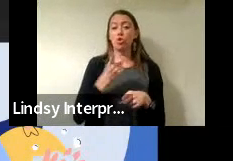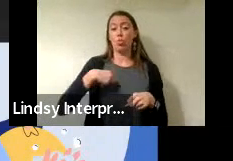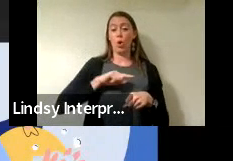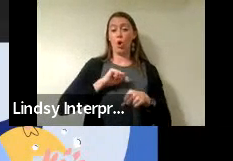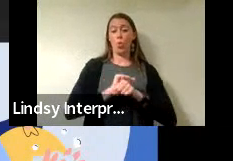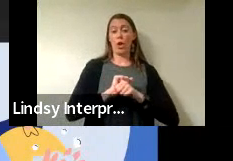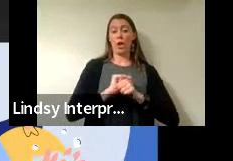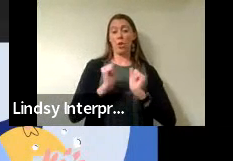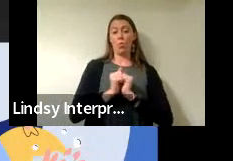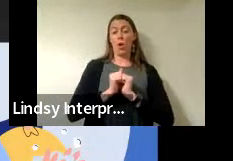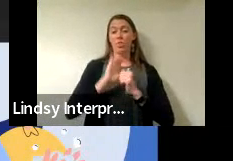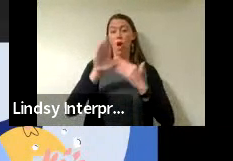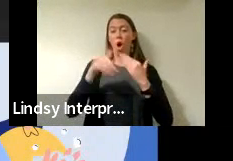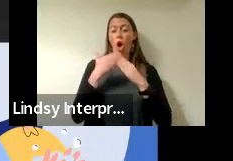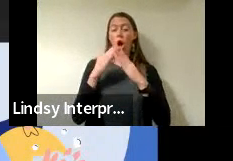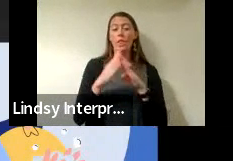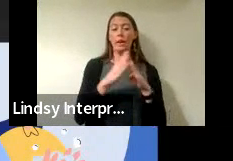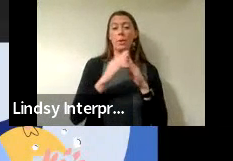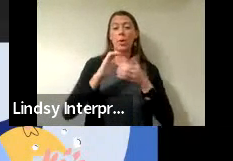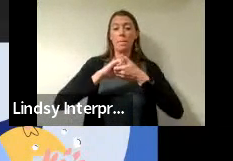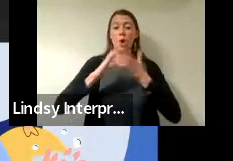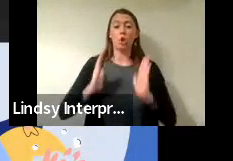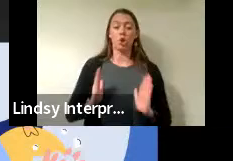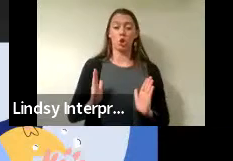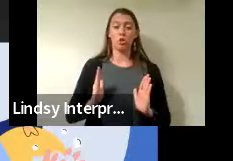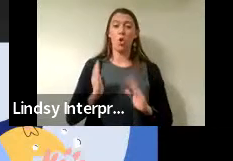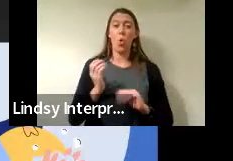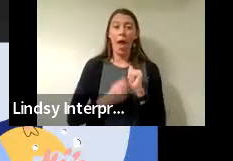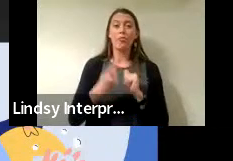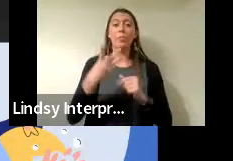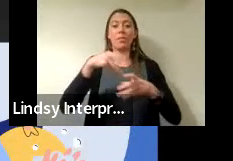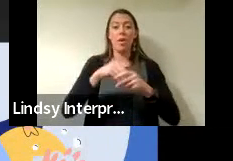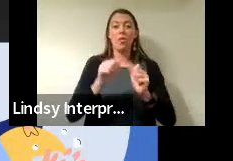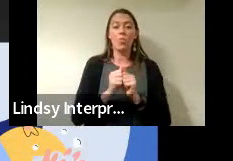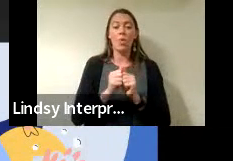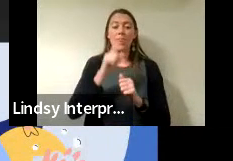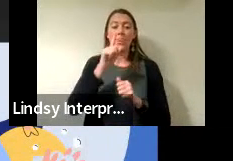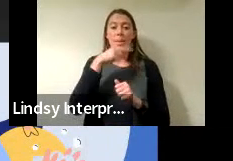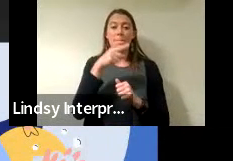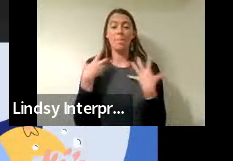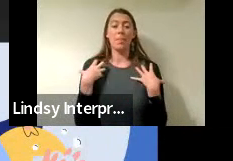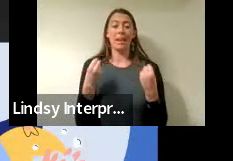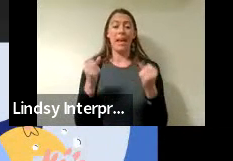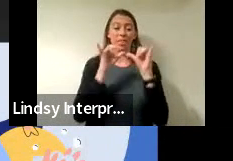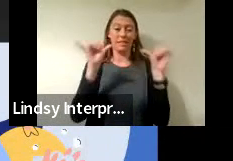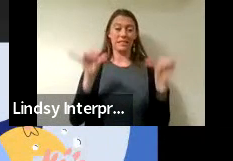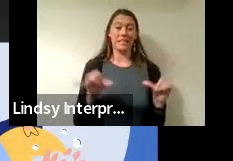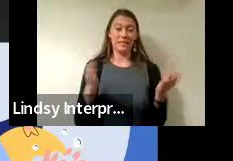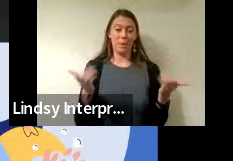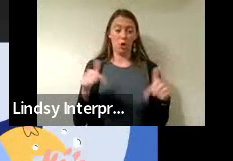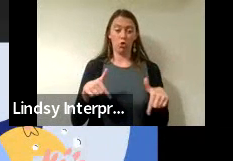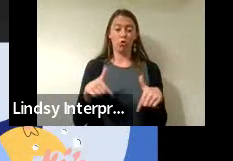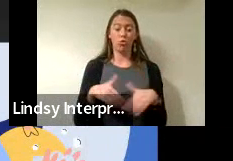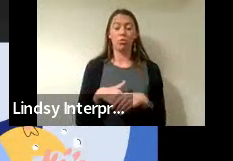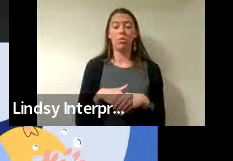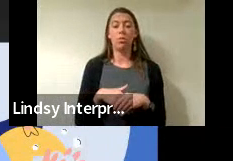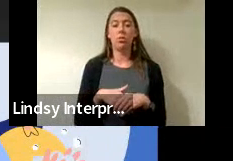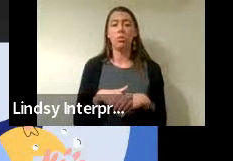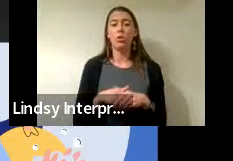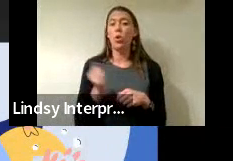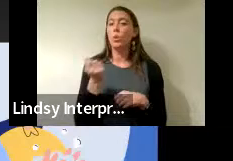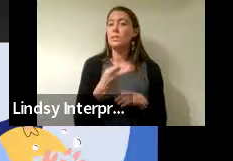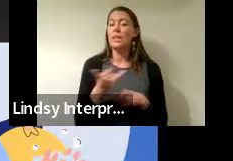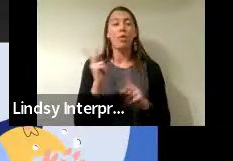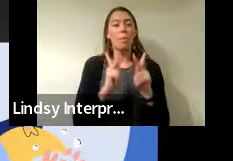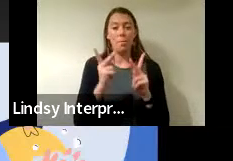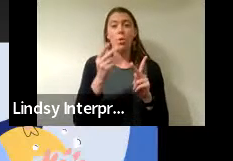We are all part of a public health system in this county. And as actually several speakers have said, we can't do it